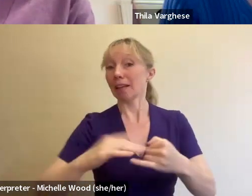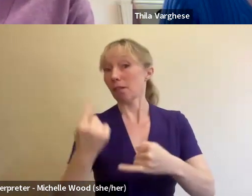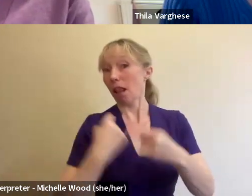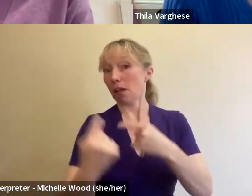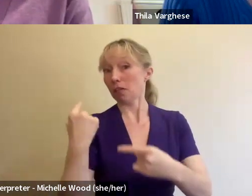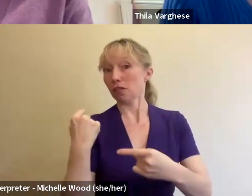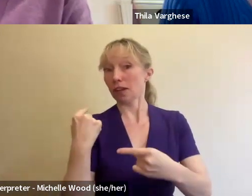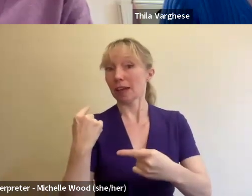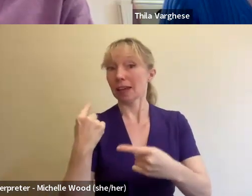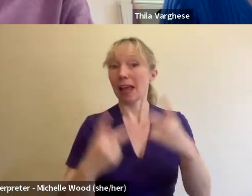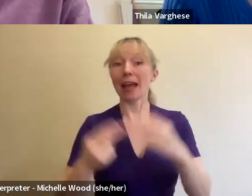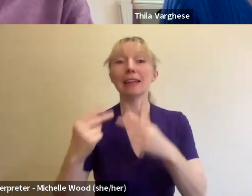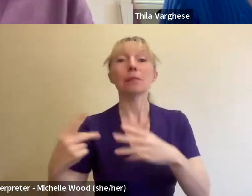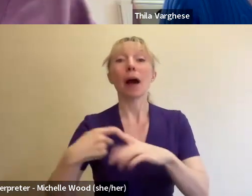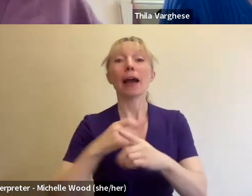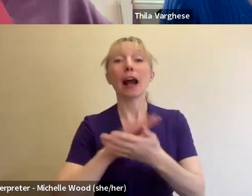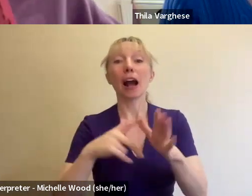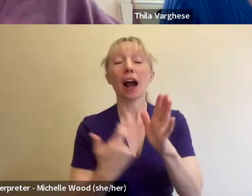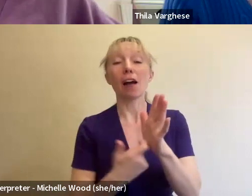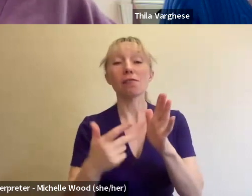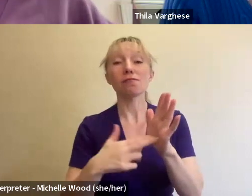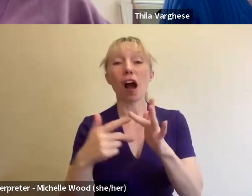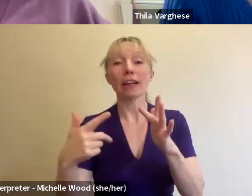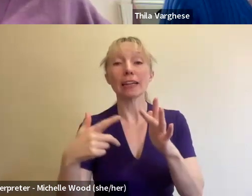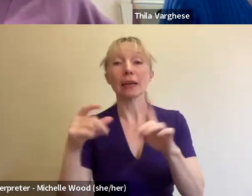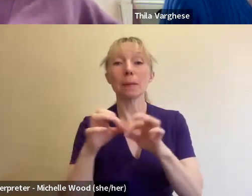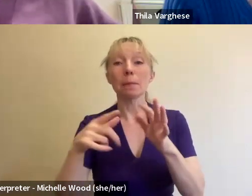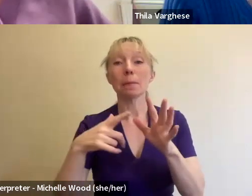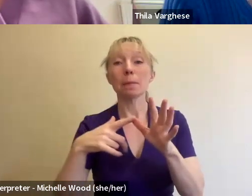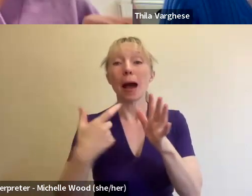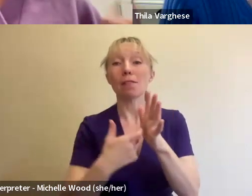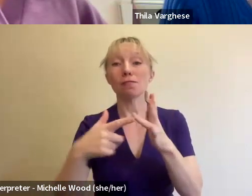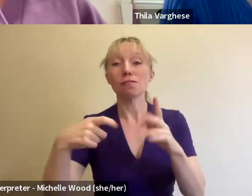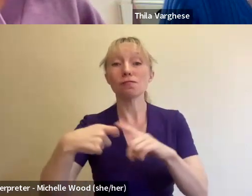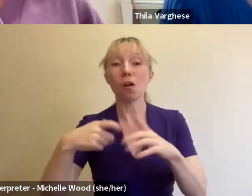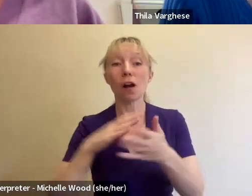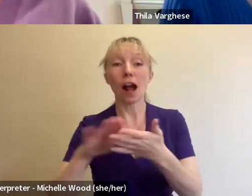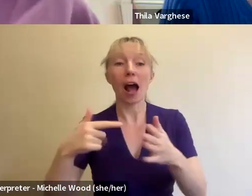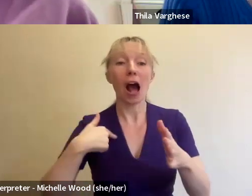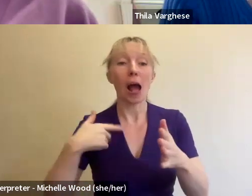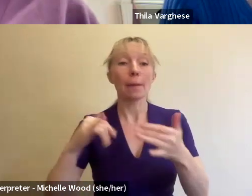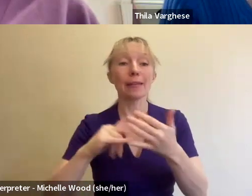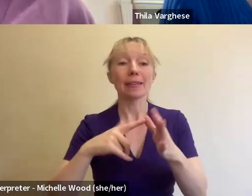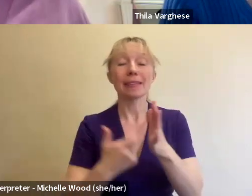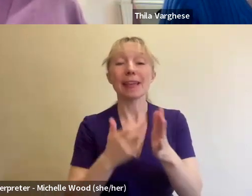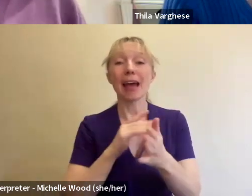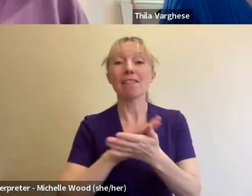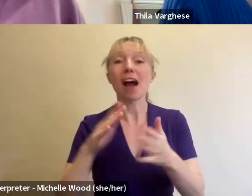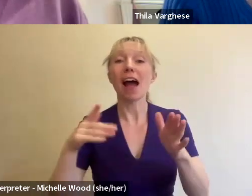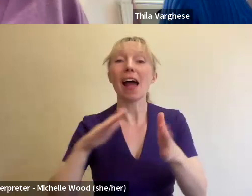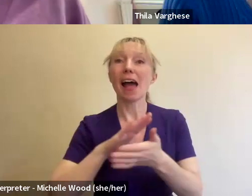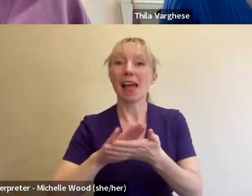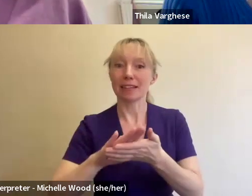by Kairani Barocca. My name is Sarah Hesketh, and I am the managing editor at Modern Poetry